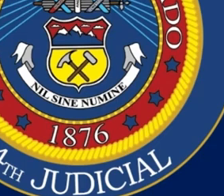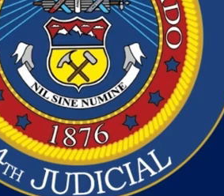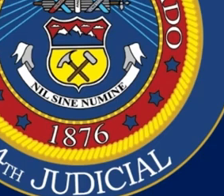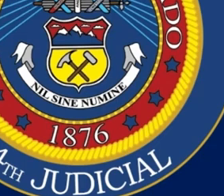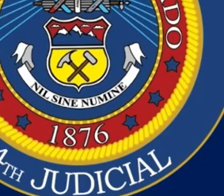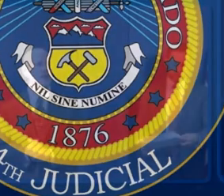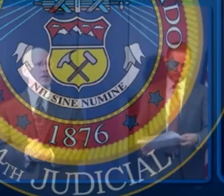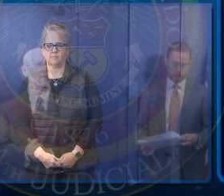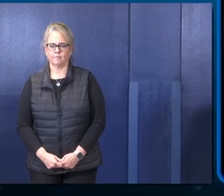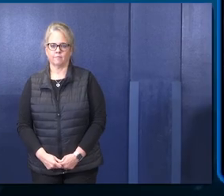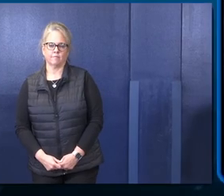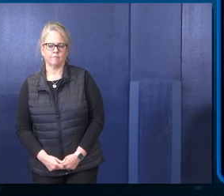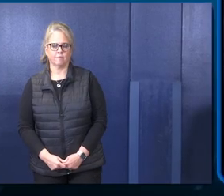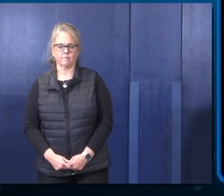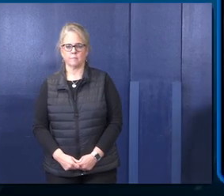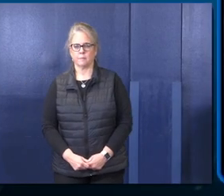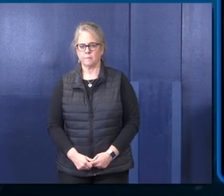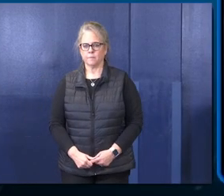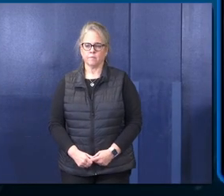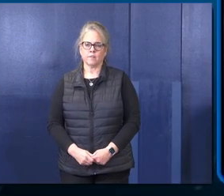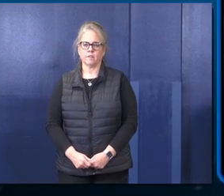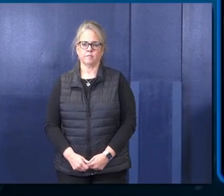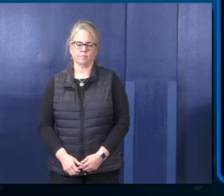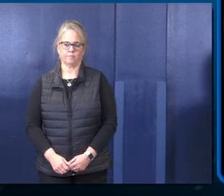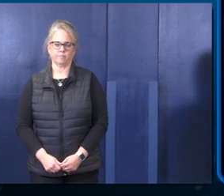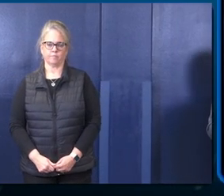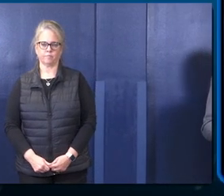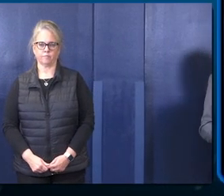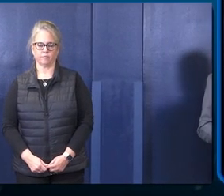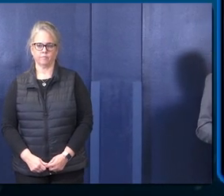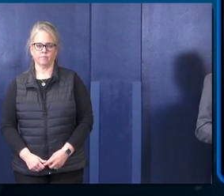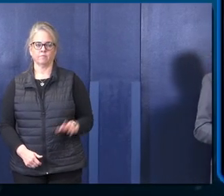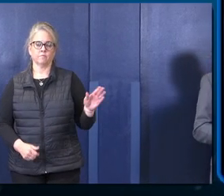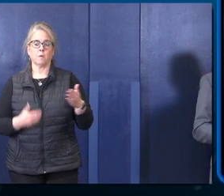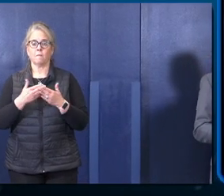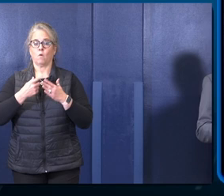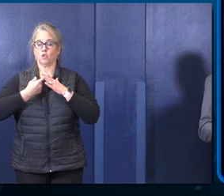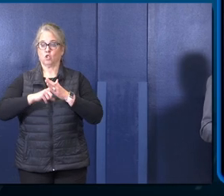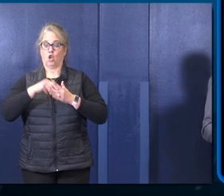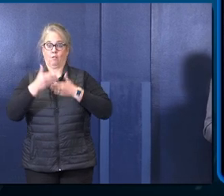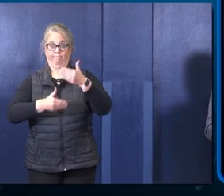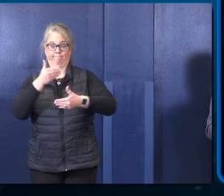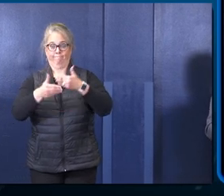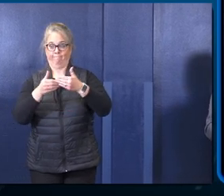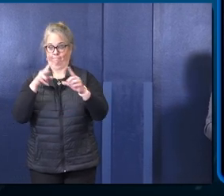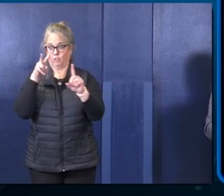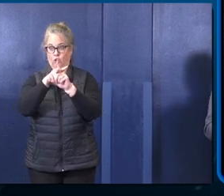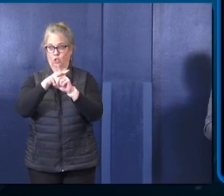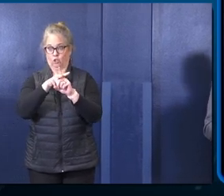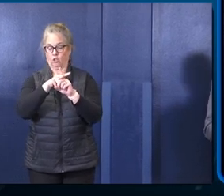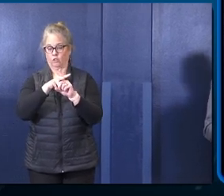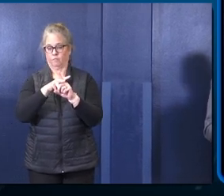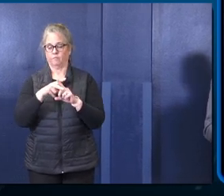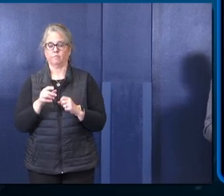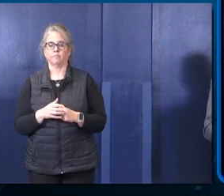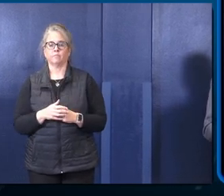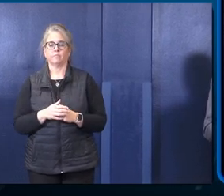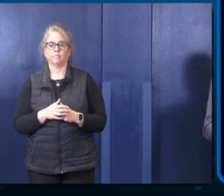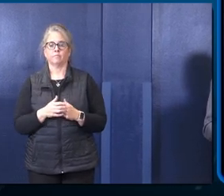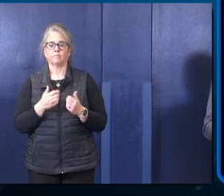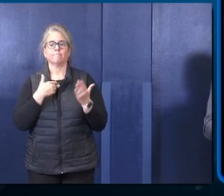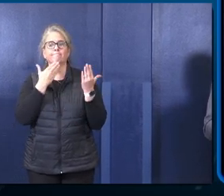Before I get started on talking in specifics about the charges that we filed today, I do want to thank a couple of people that are here with